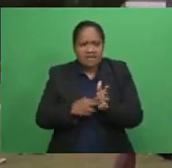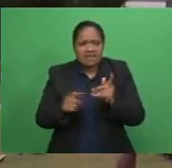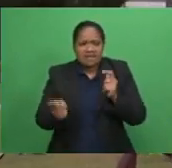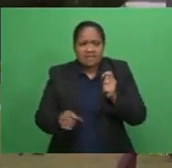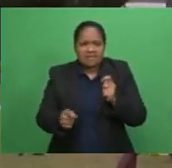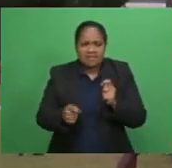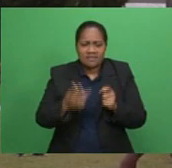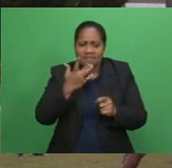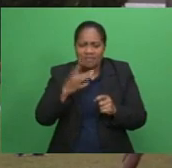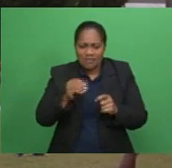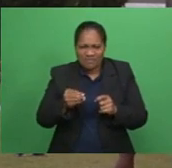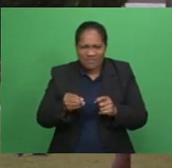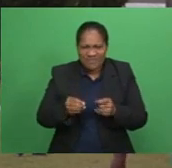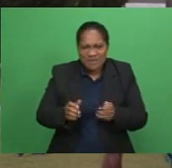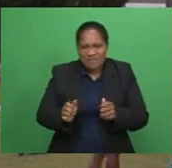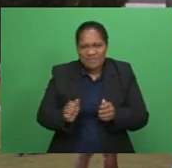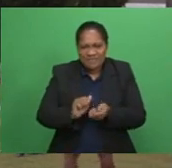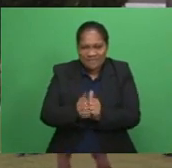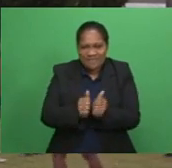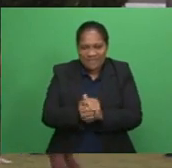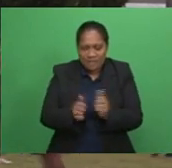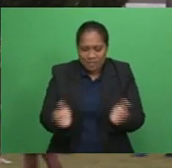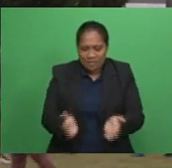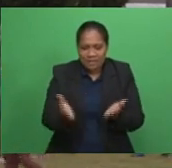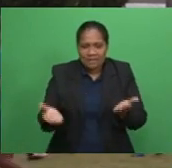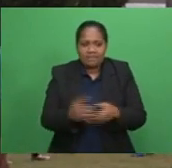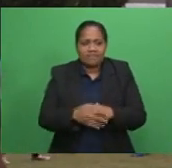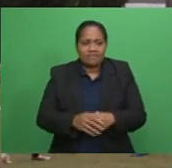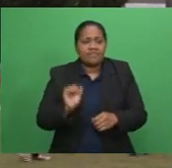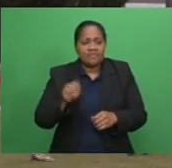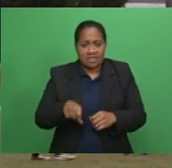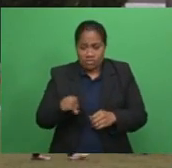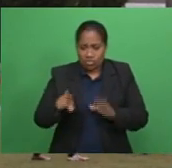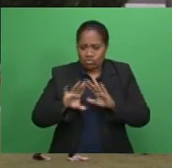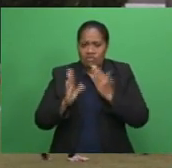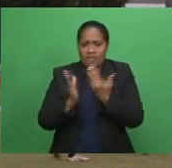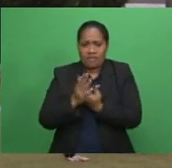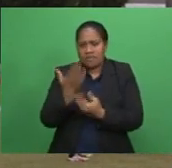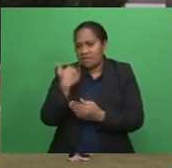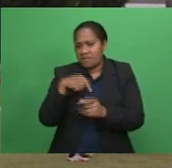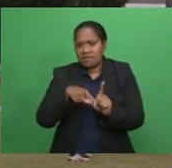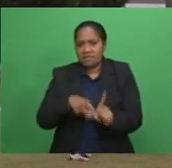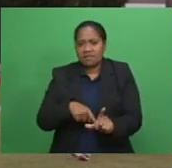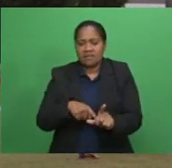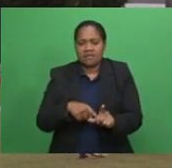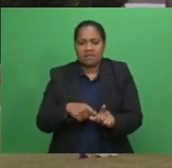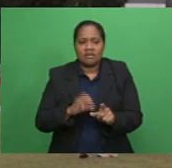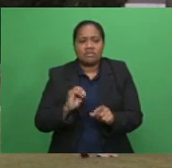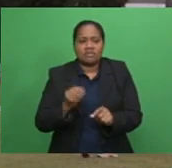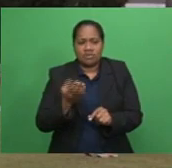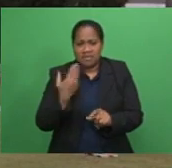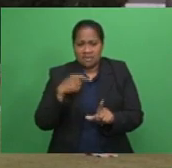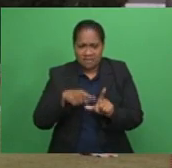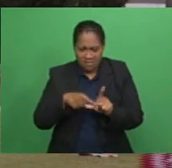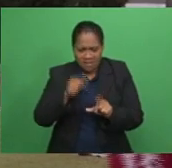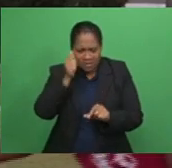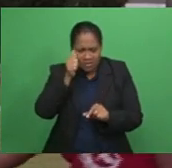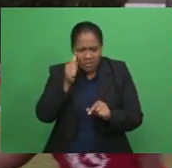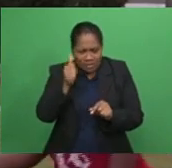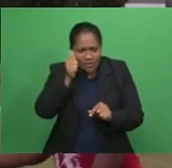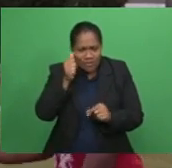have been together since last year, so they know each other and they know how to